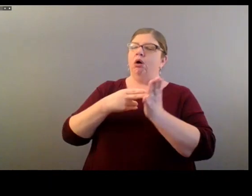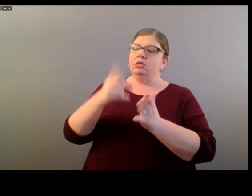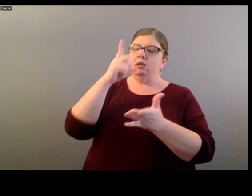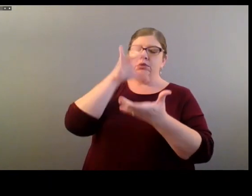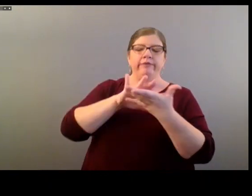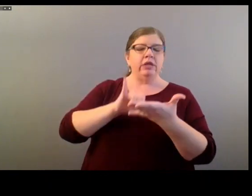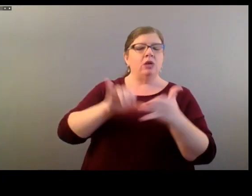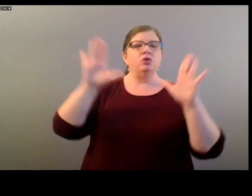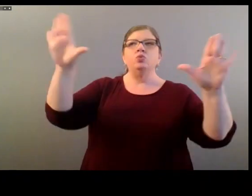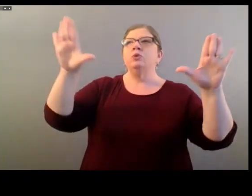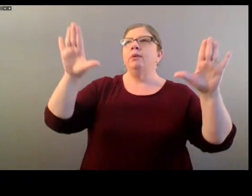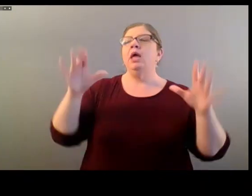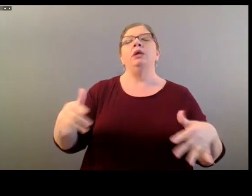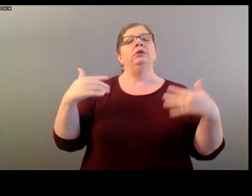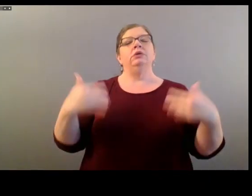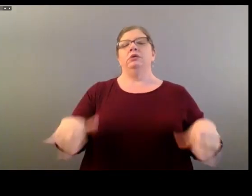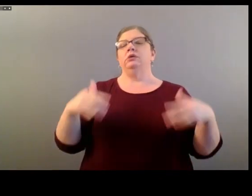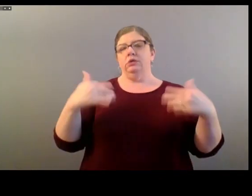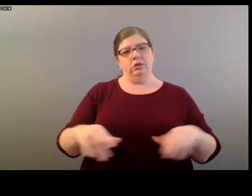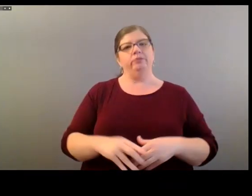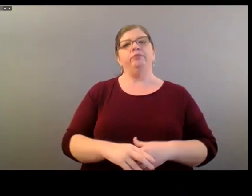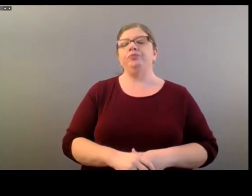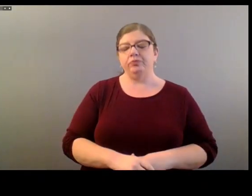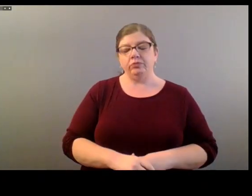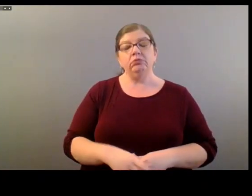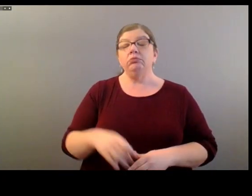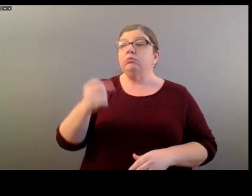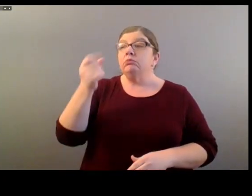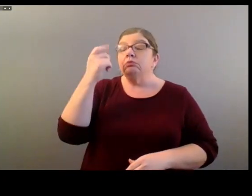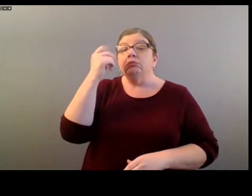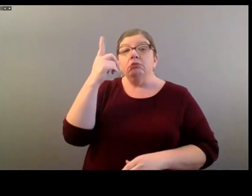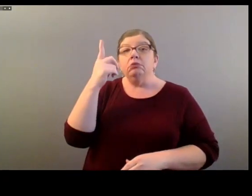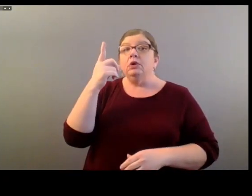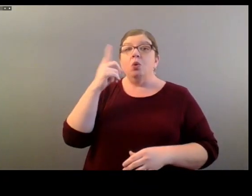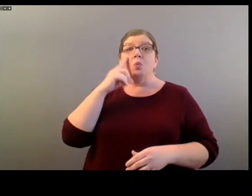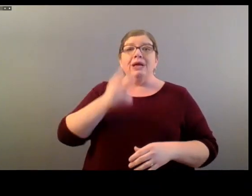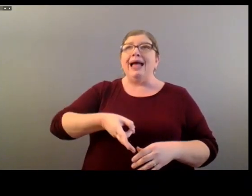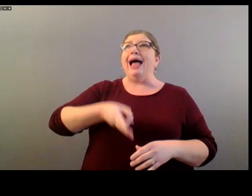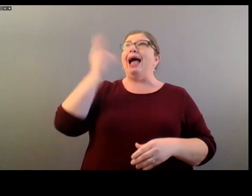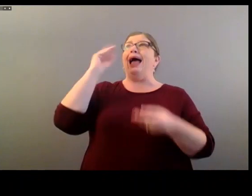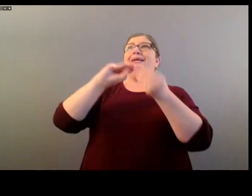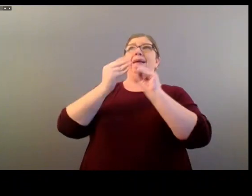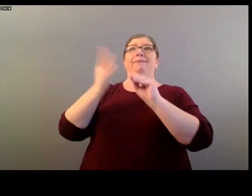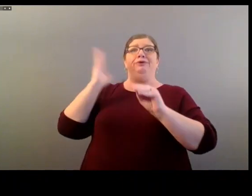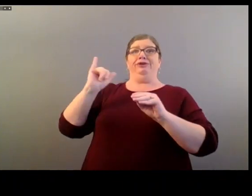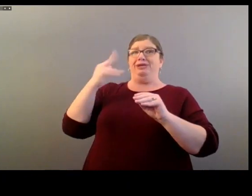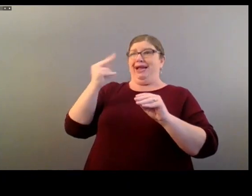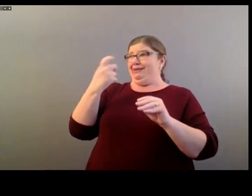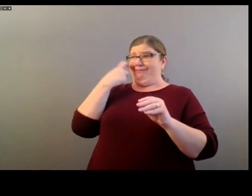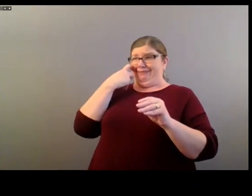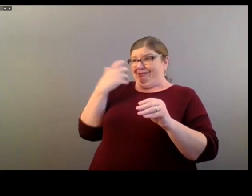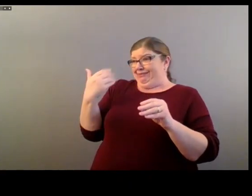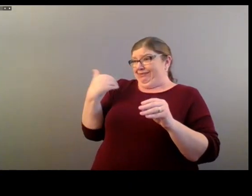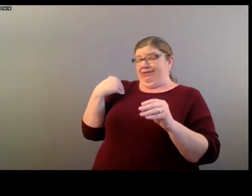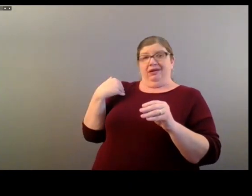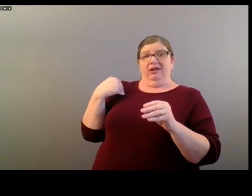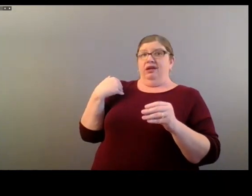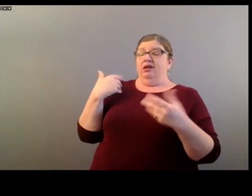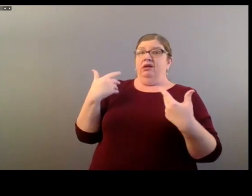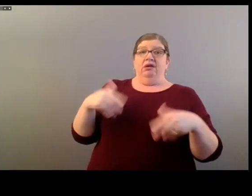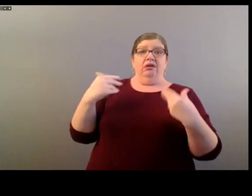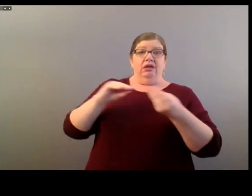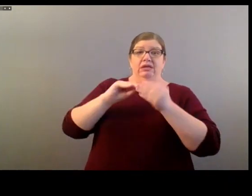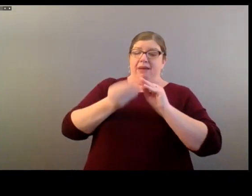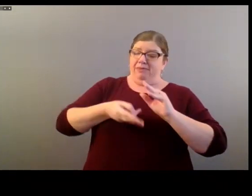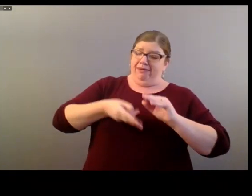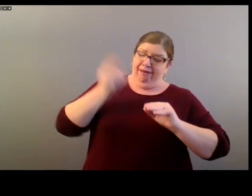tremendous because, listen, we had such high case rates. We, not so long ago, we were having case